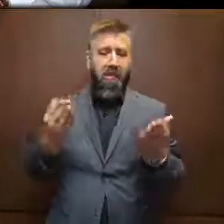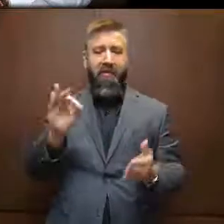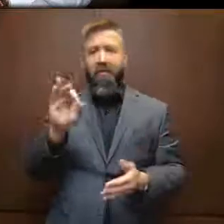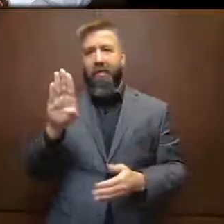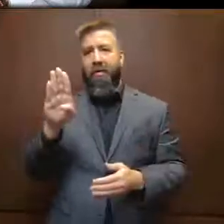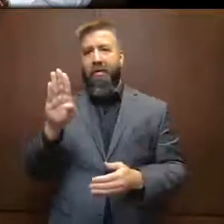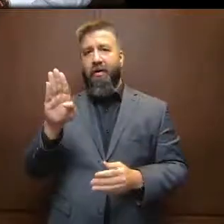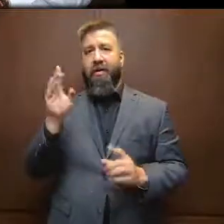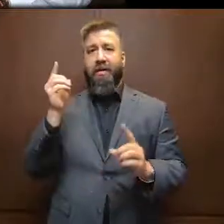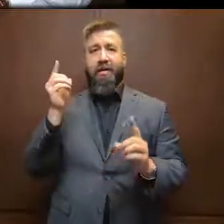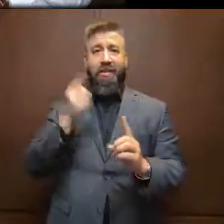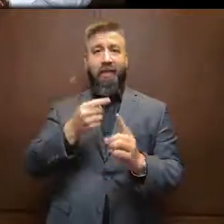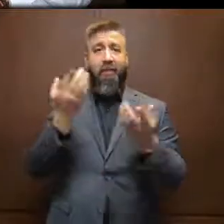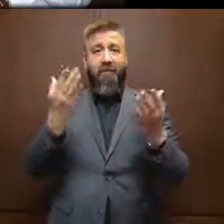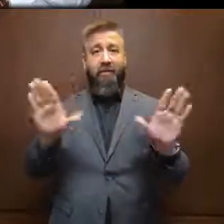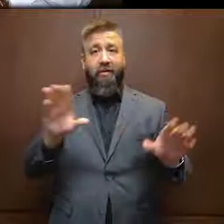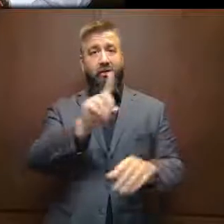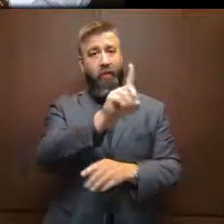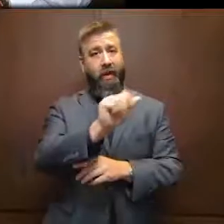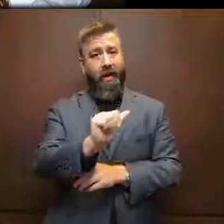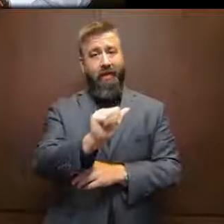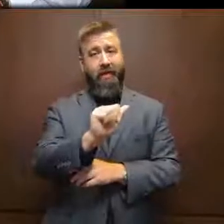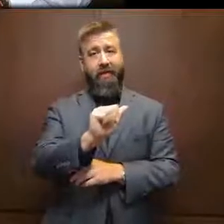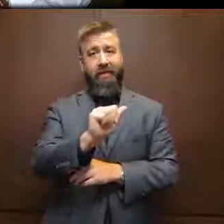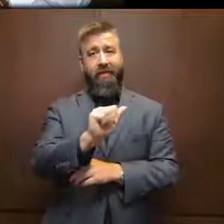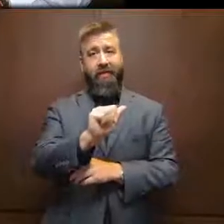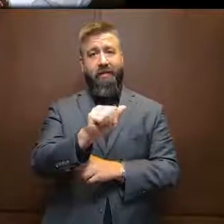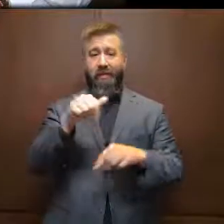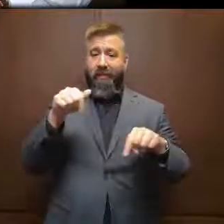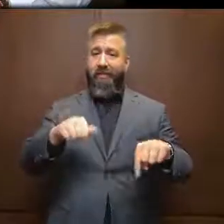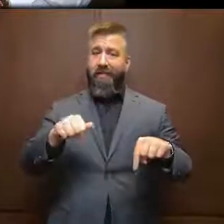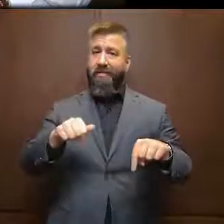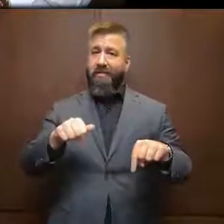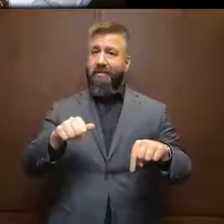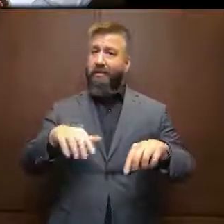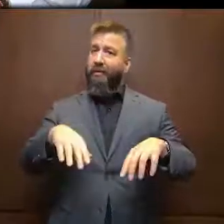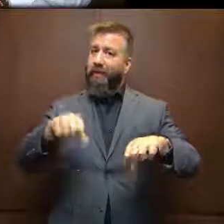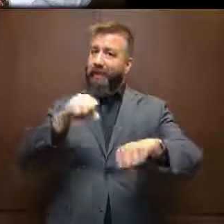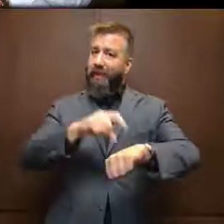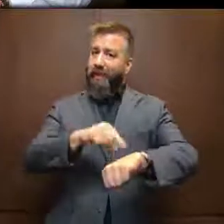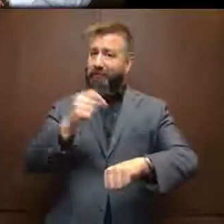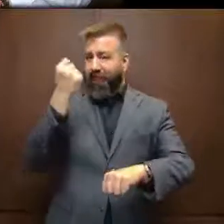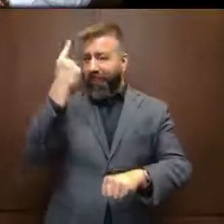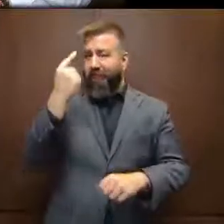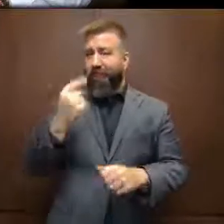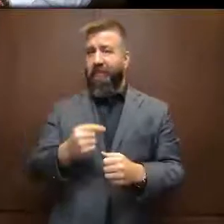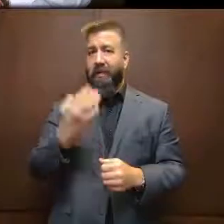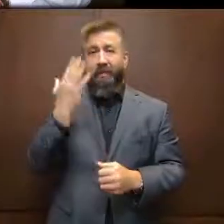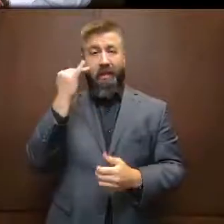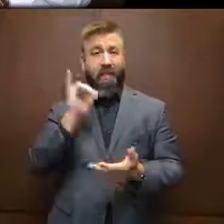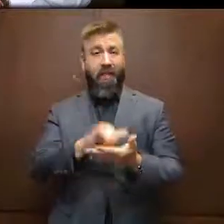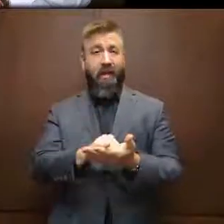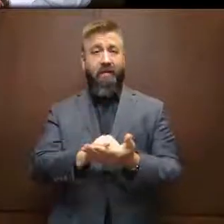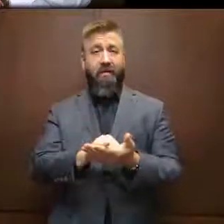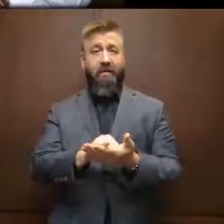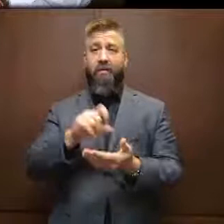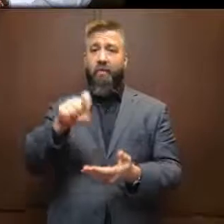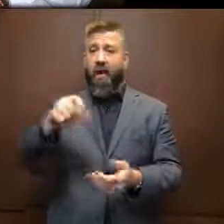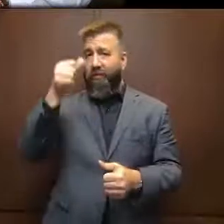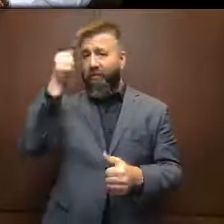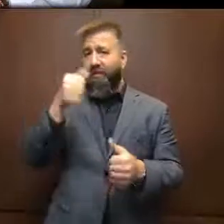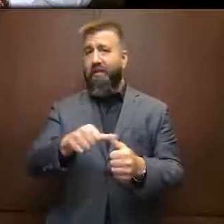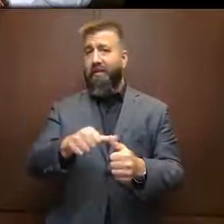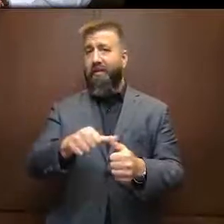we got through 1A. So this is just going to take time, and because of that, we have to